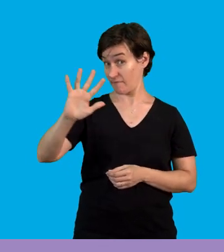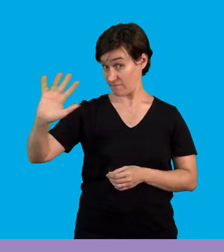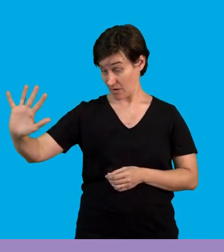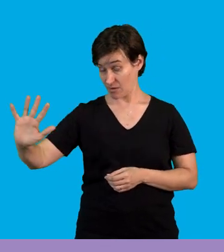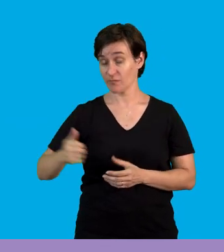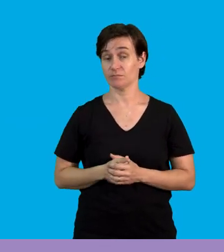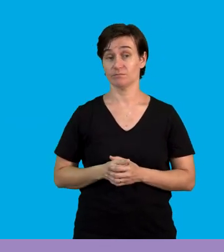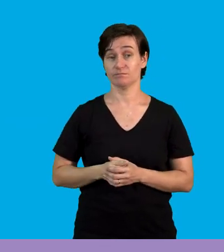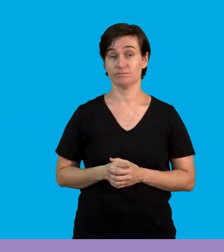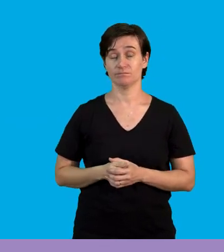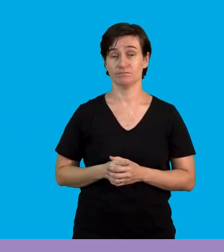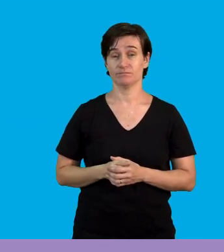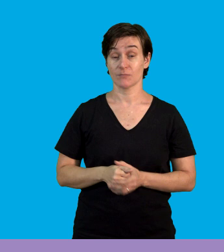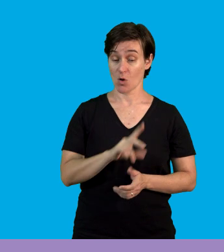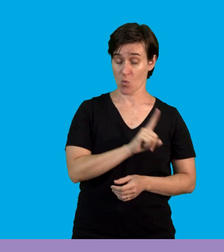255.